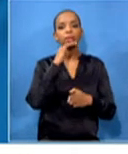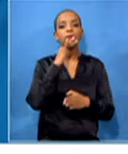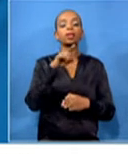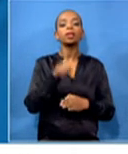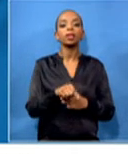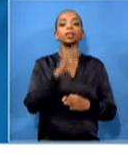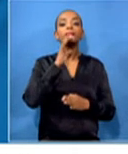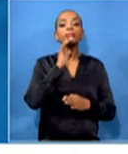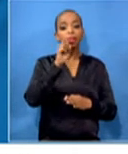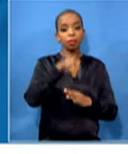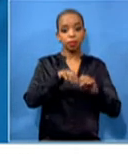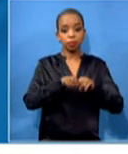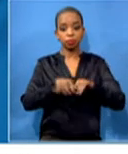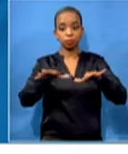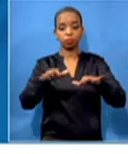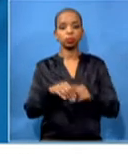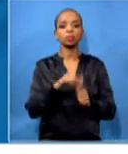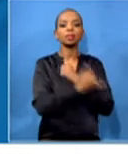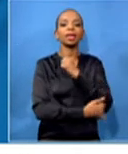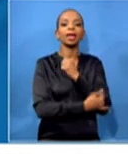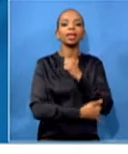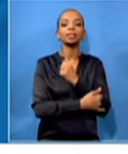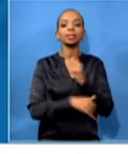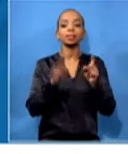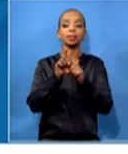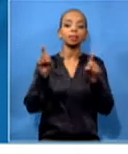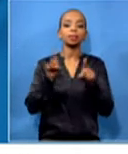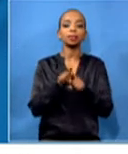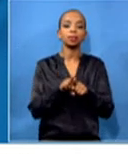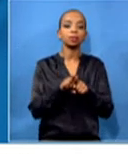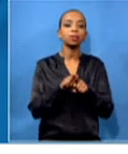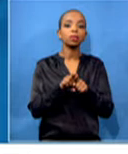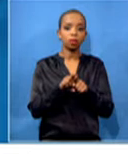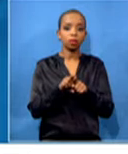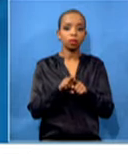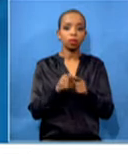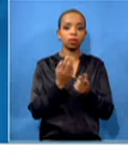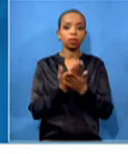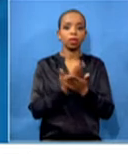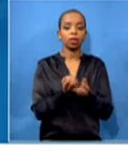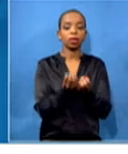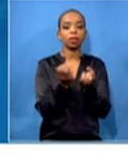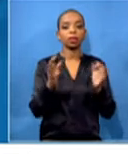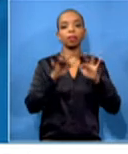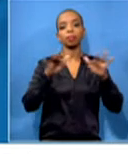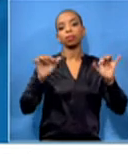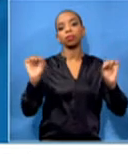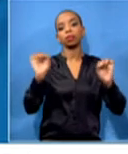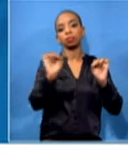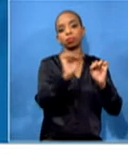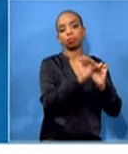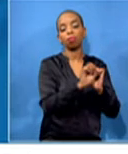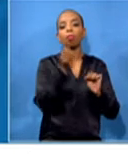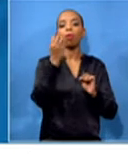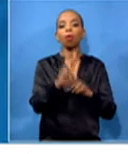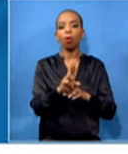countries which have paid for it or are capable of paying for it to cover their own populations? Or should it go to protect frontline